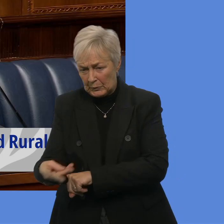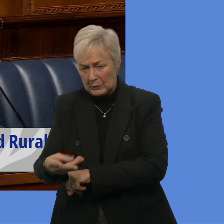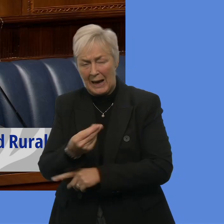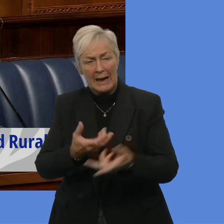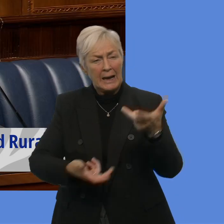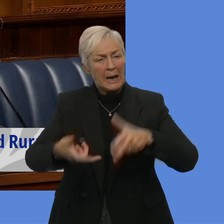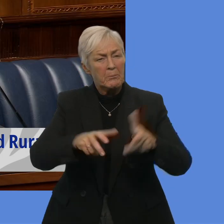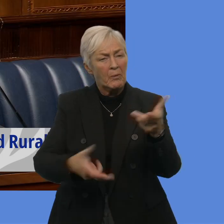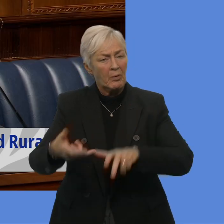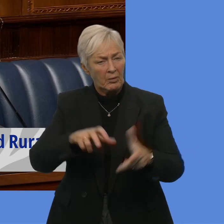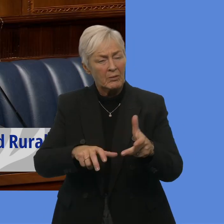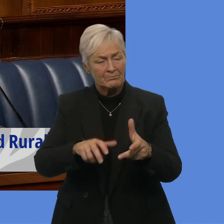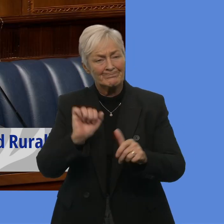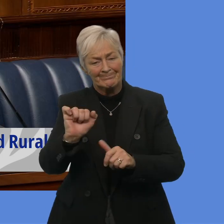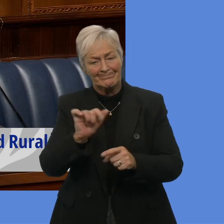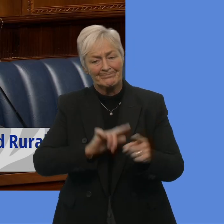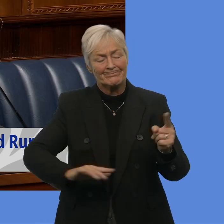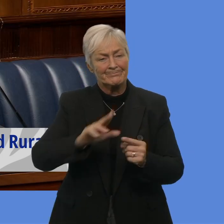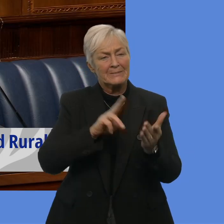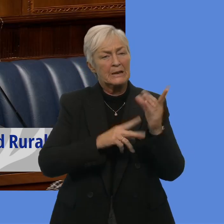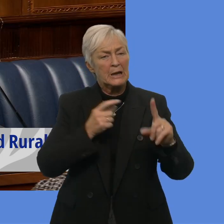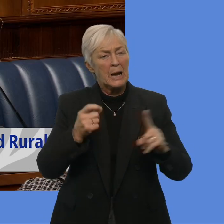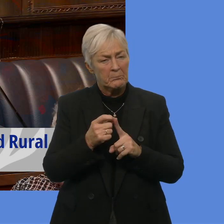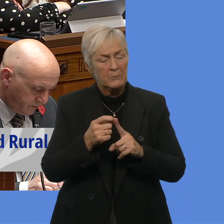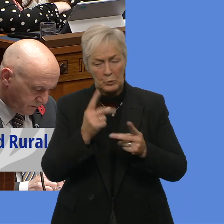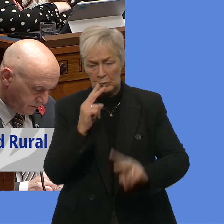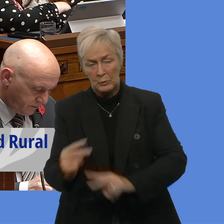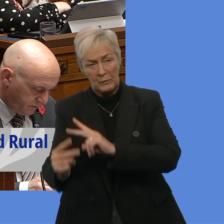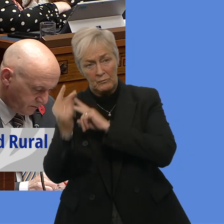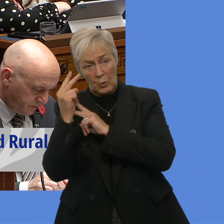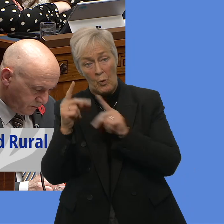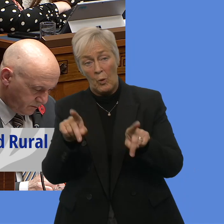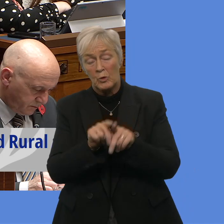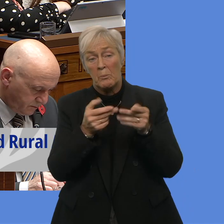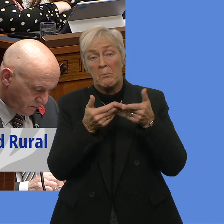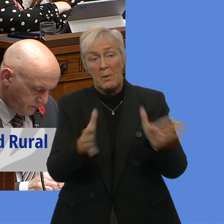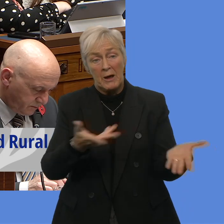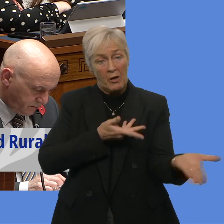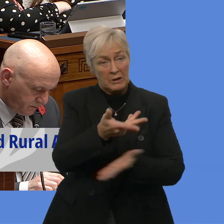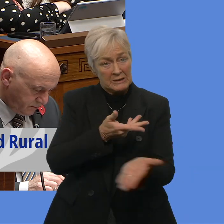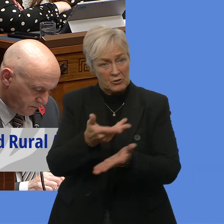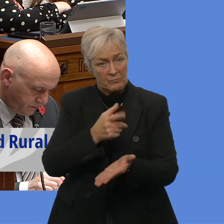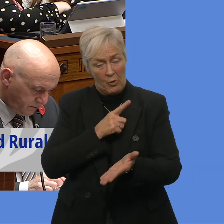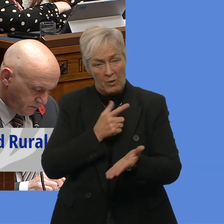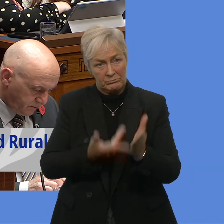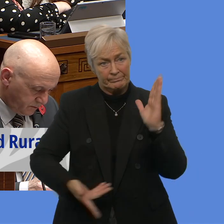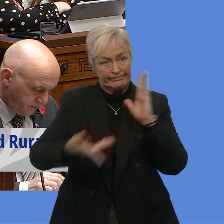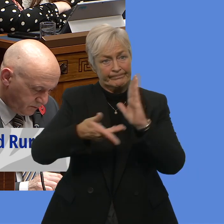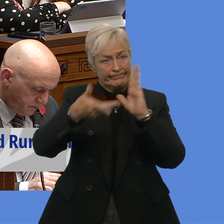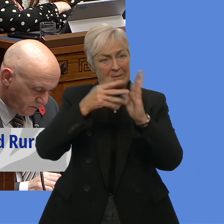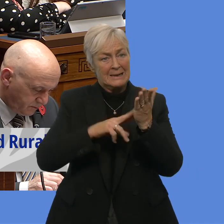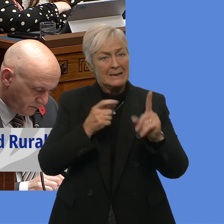fertilisers. The Nutrients Action Programme, or NAP, is currently being reviewed, and a public consultation and proposals for the updated NAP will be launched in